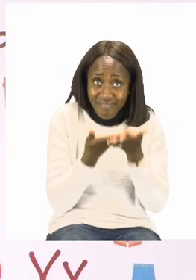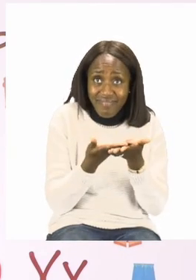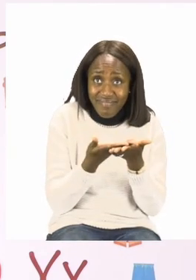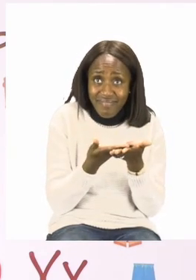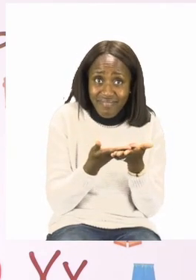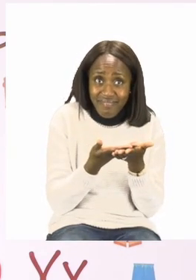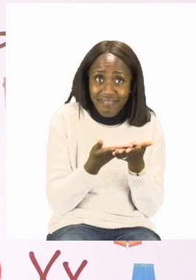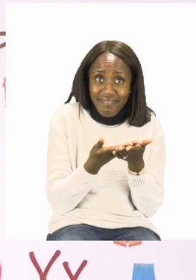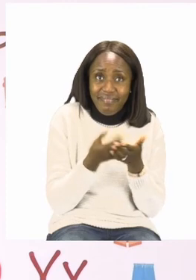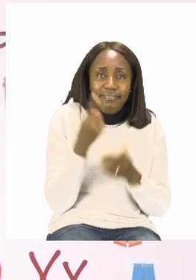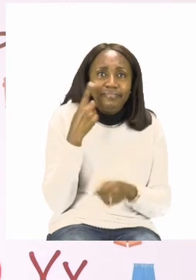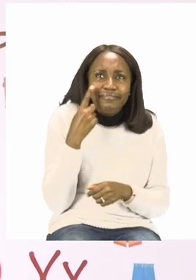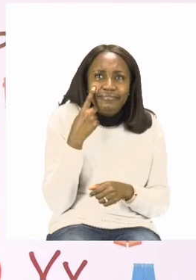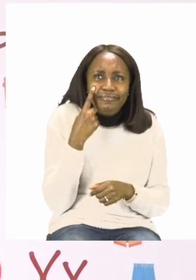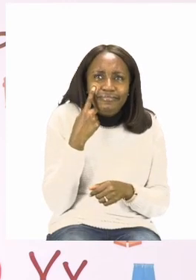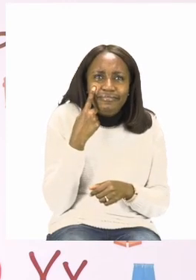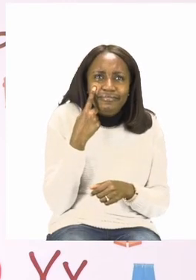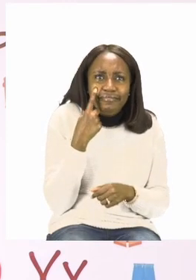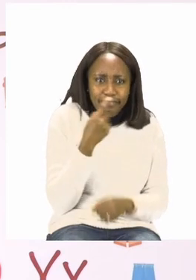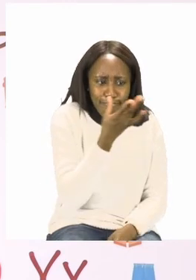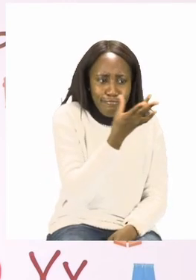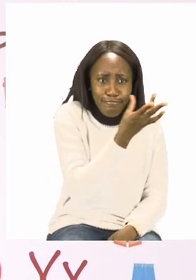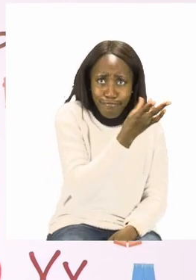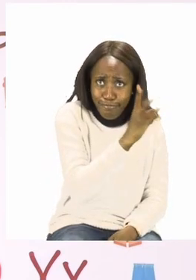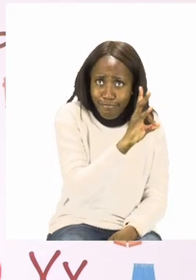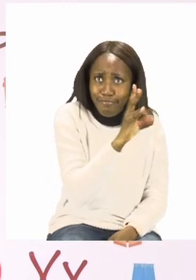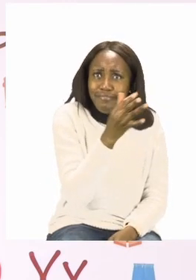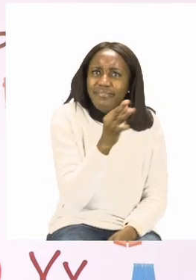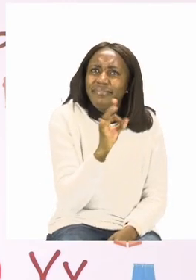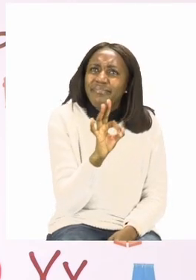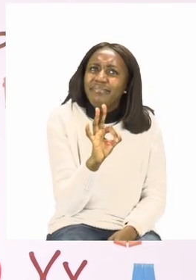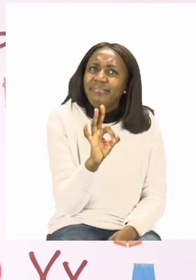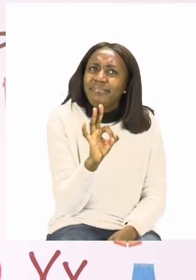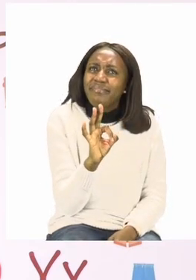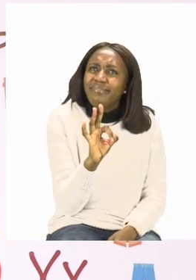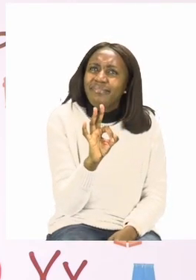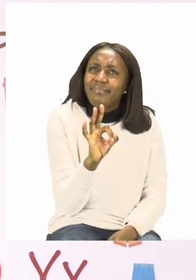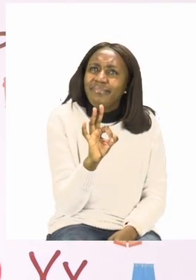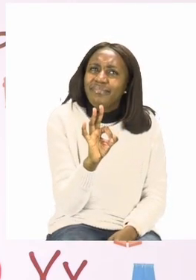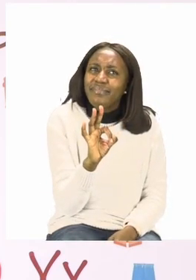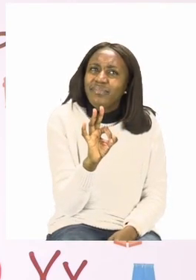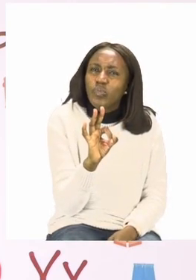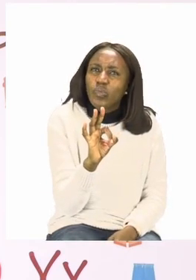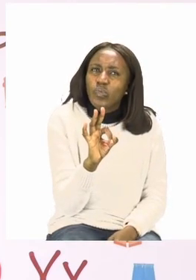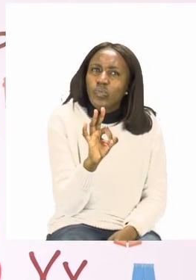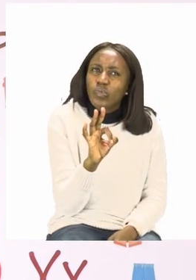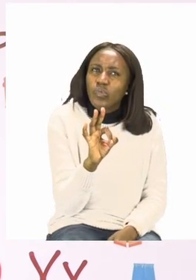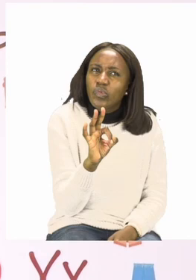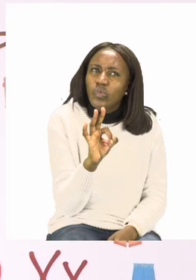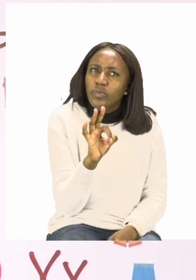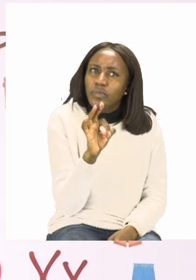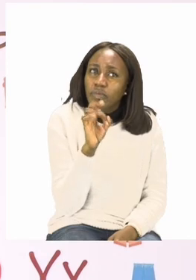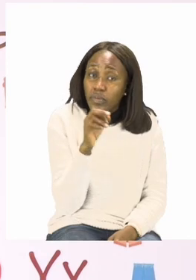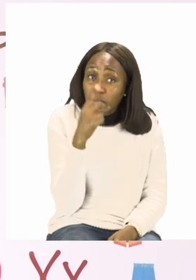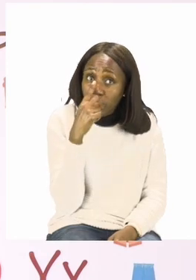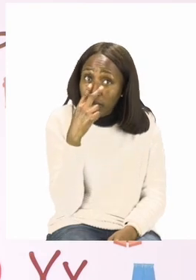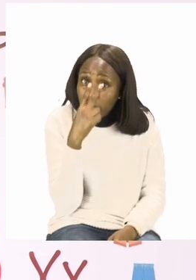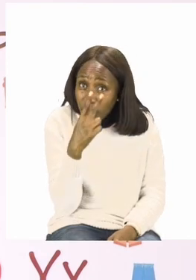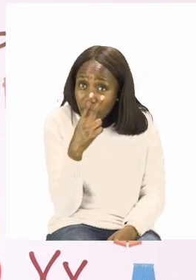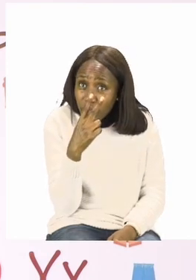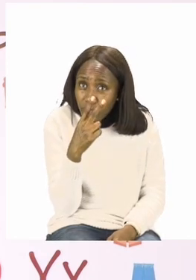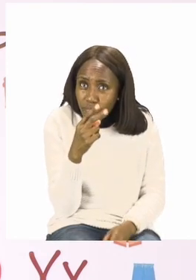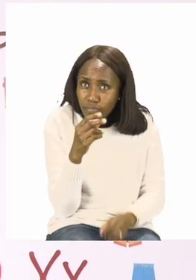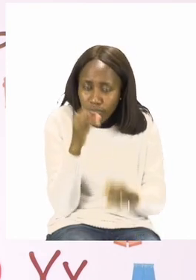to check. The first number we have is 79. Now remember, I said we look at